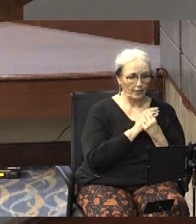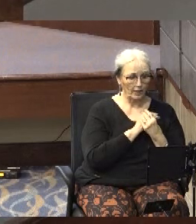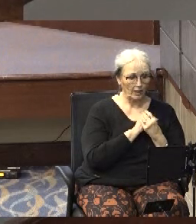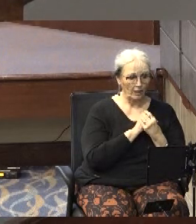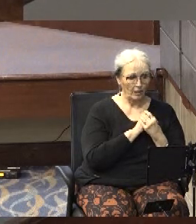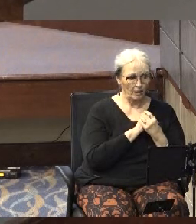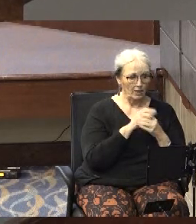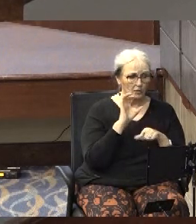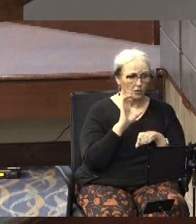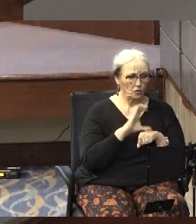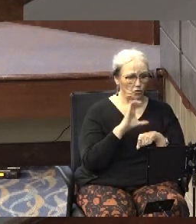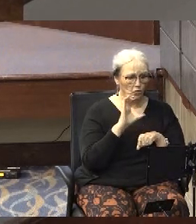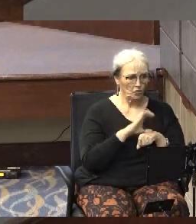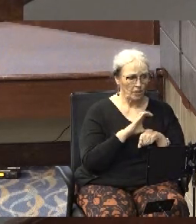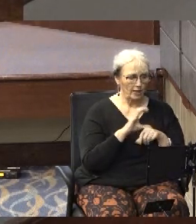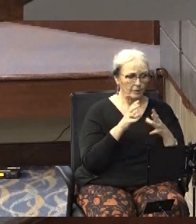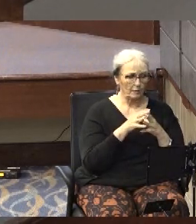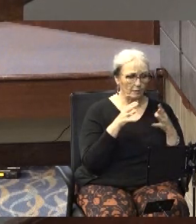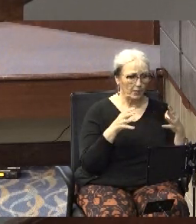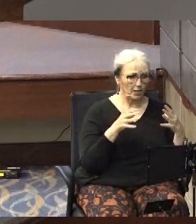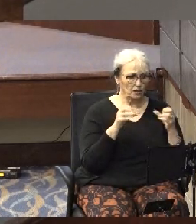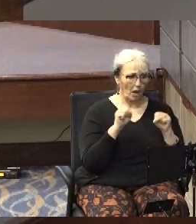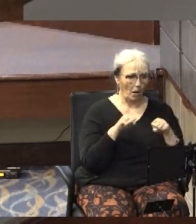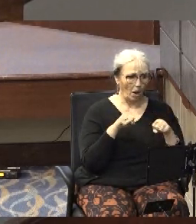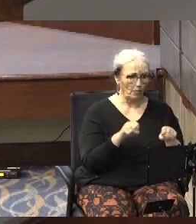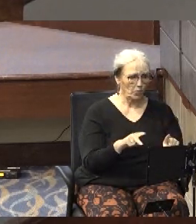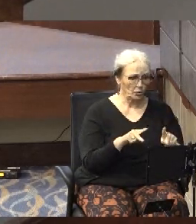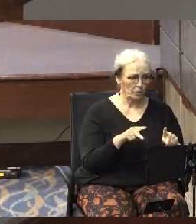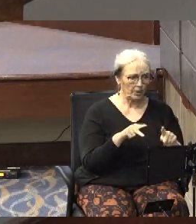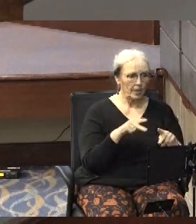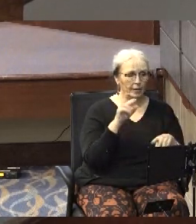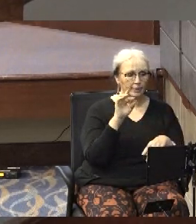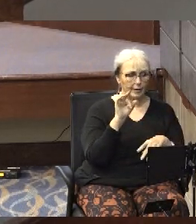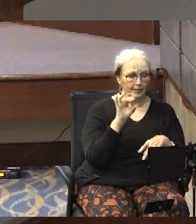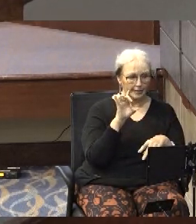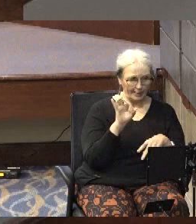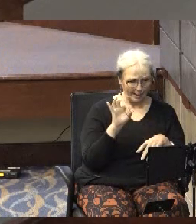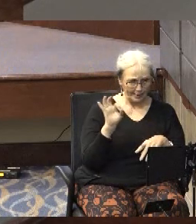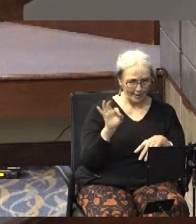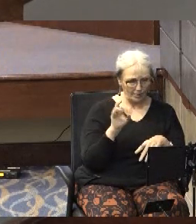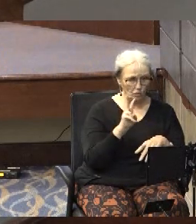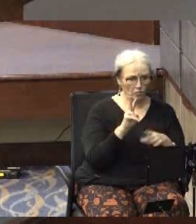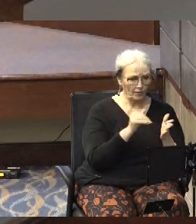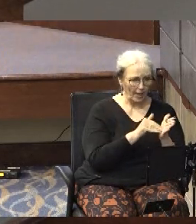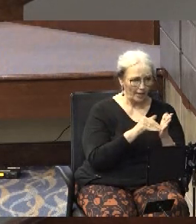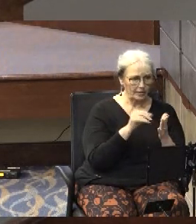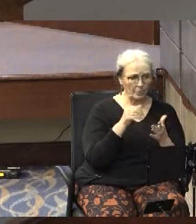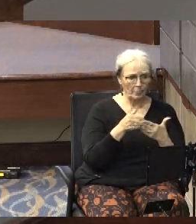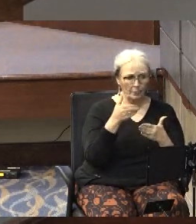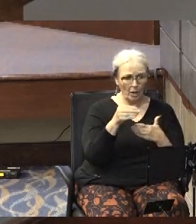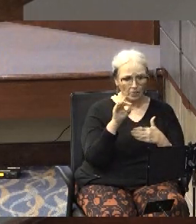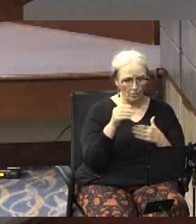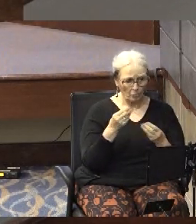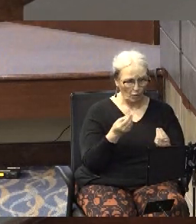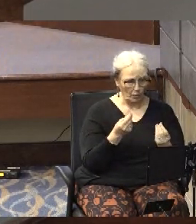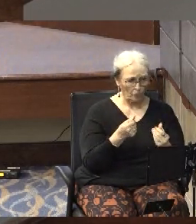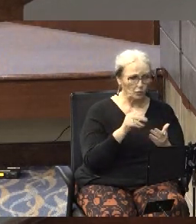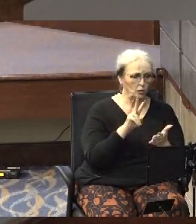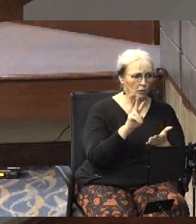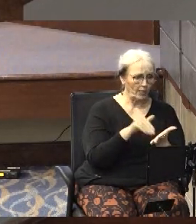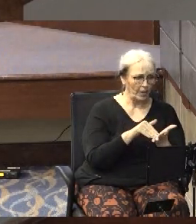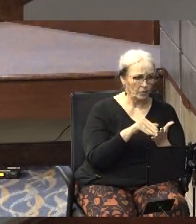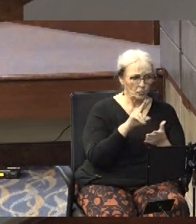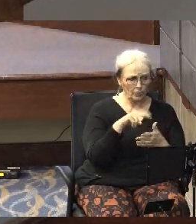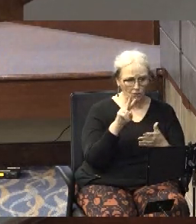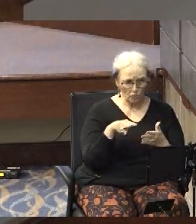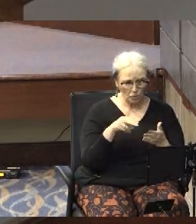This church has had ample opportunity to buy this property. 1999, they could have bought the property. 2000, they could have bought the property. 2022, they could have bought the